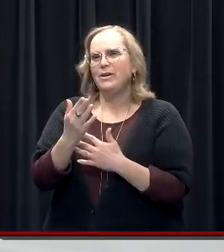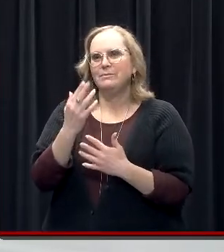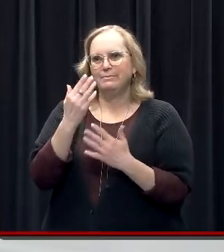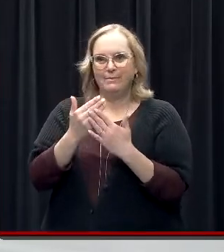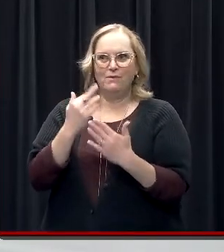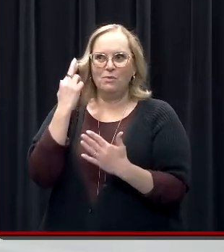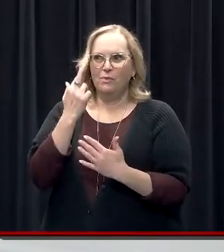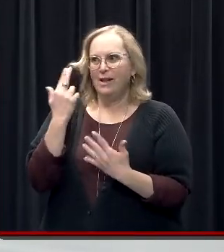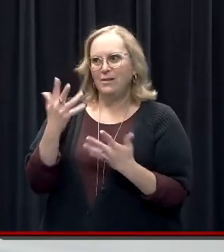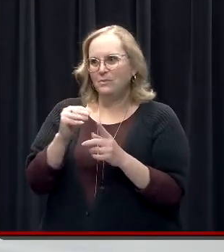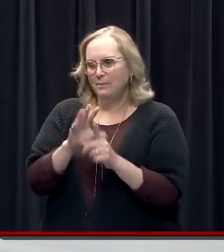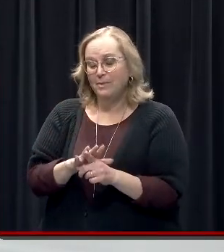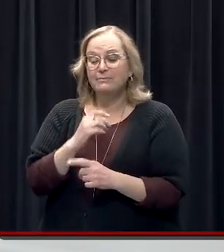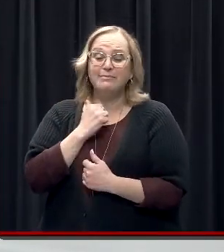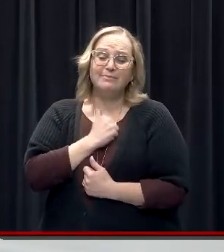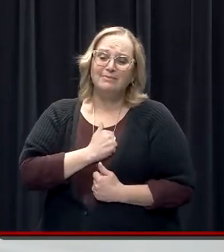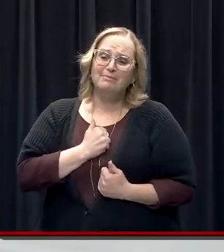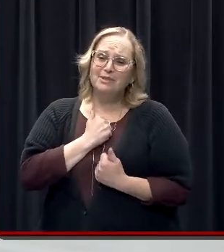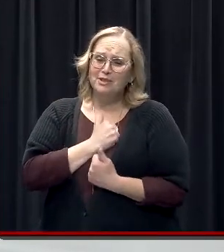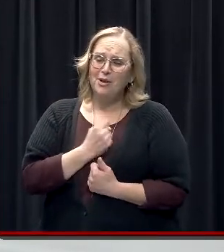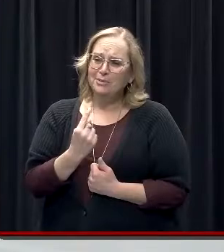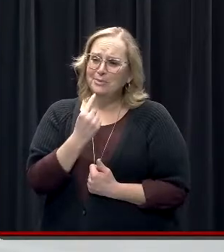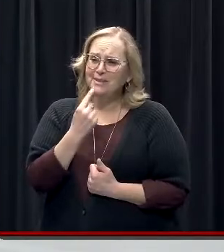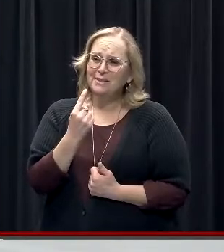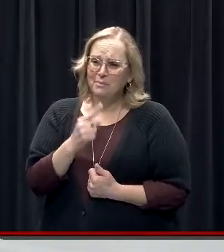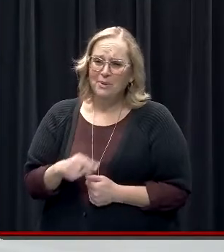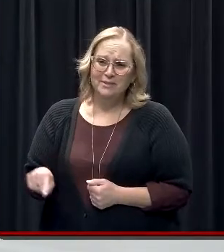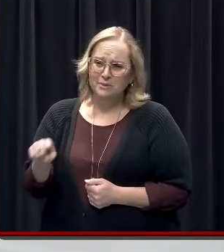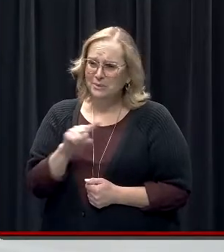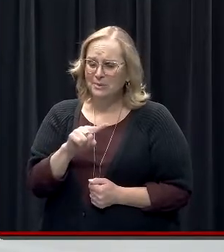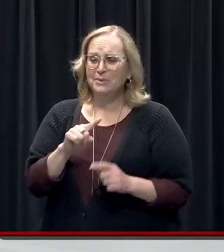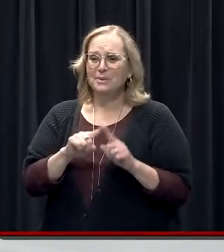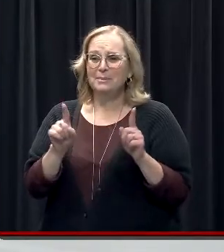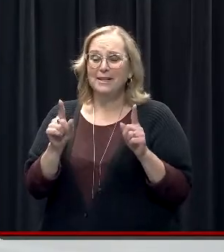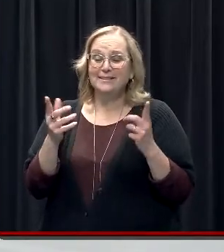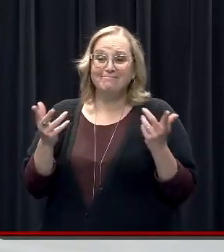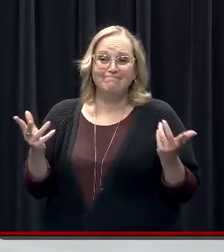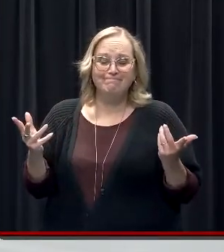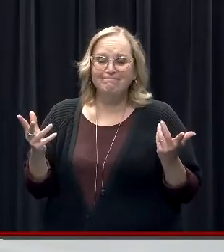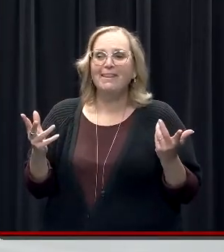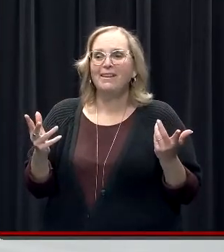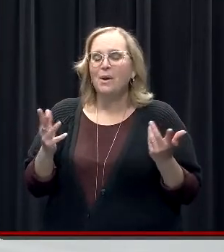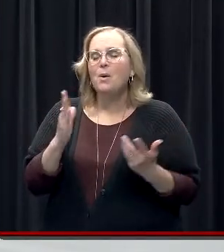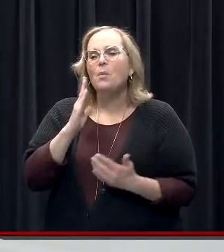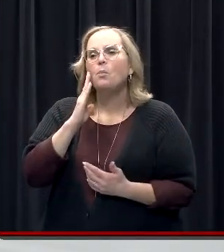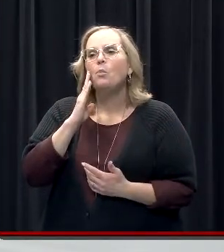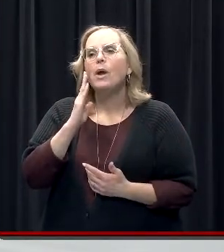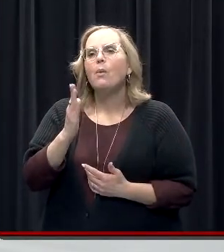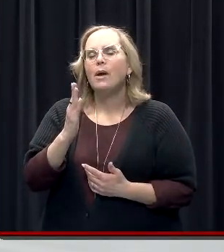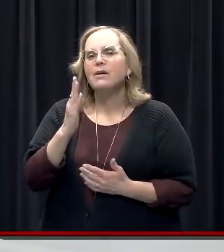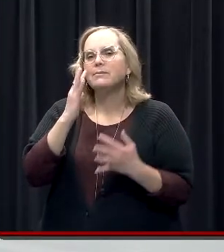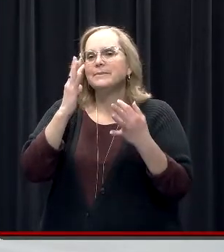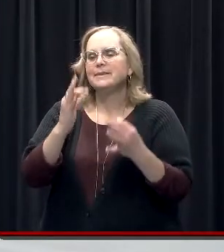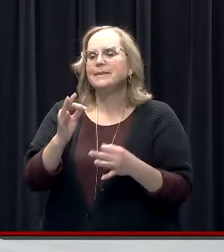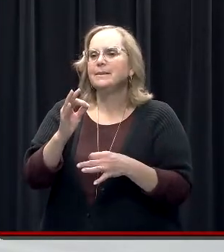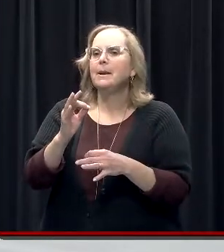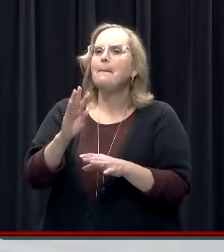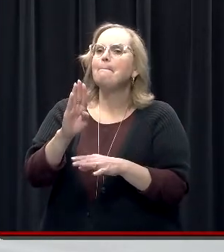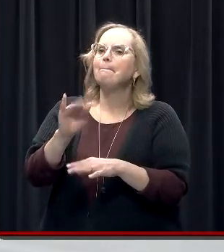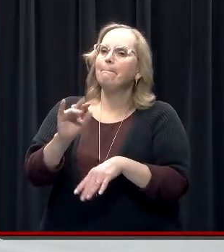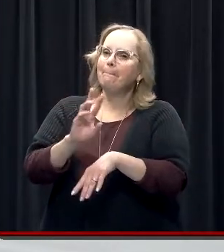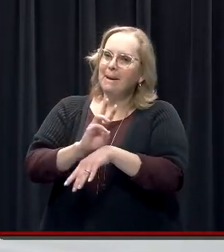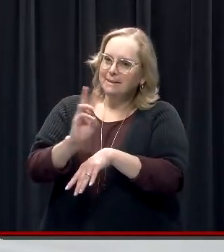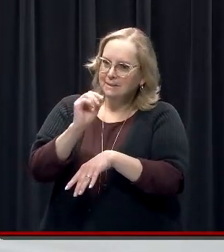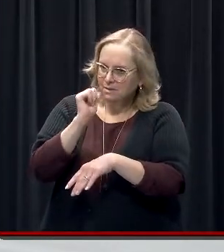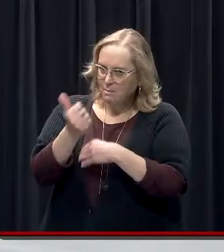So I'm sorry to disappoint anyone, but we will have a decision by 6 o'clock tomorrow morning as